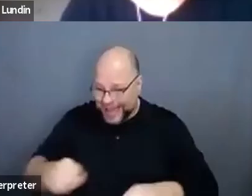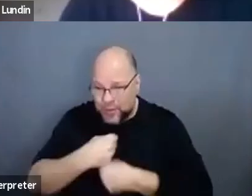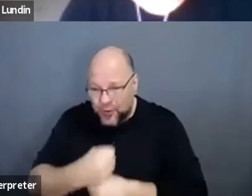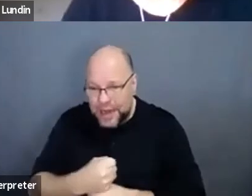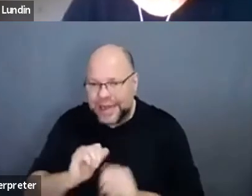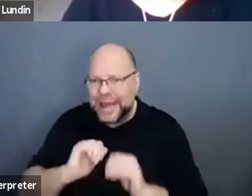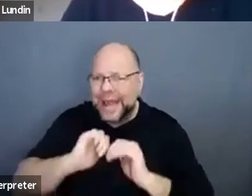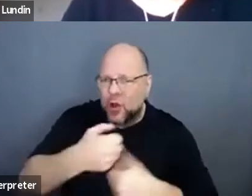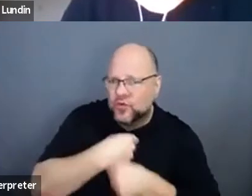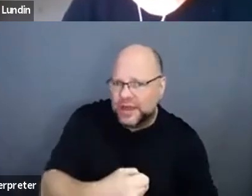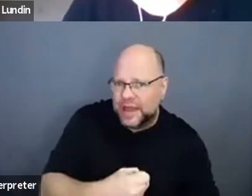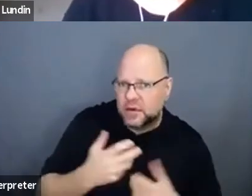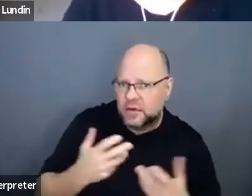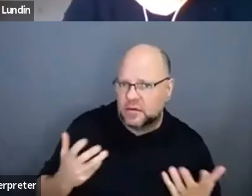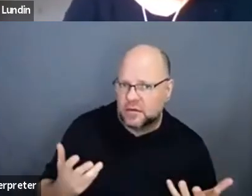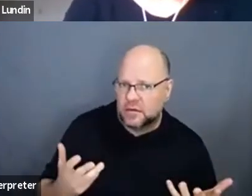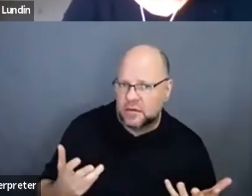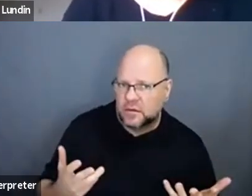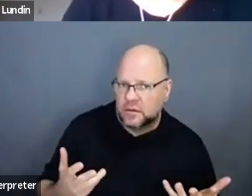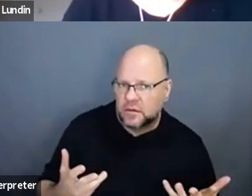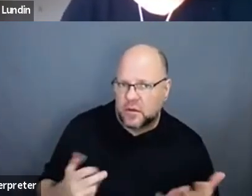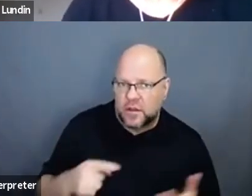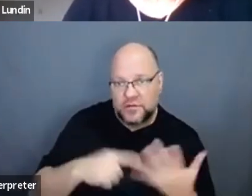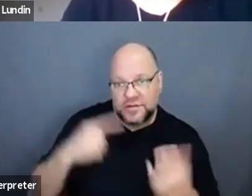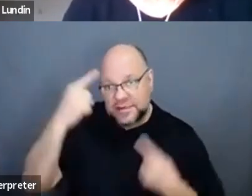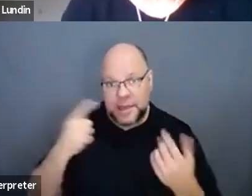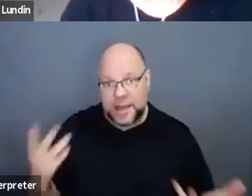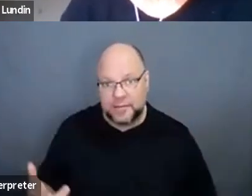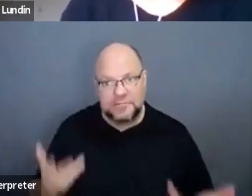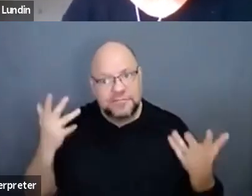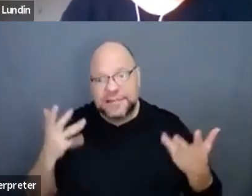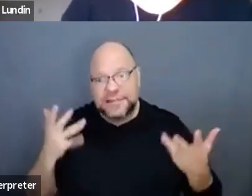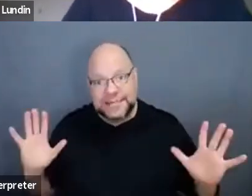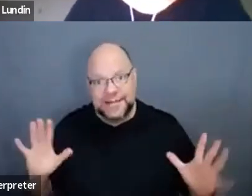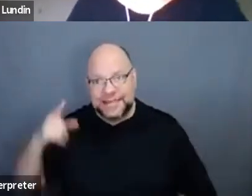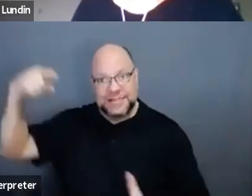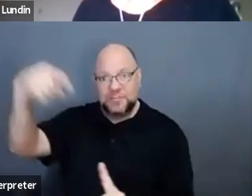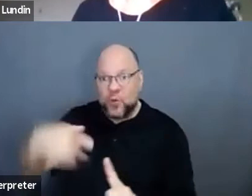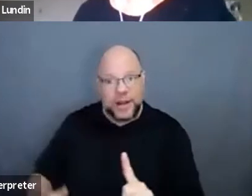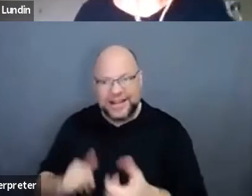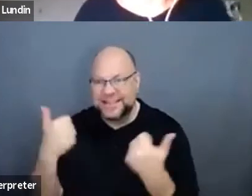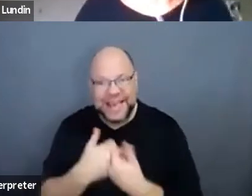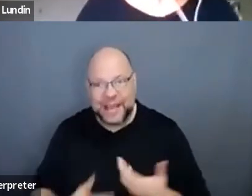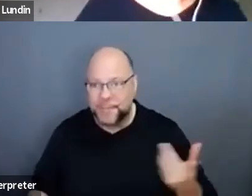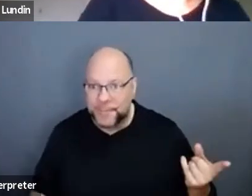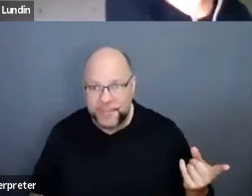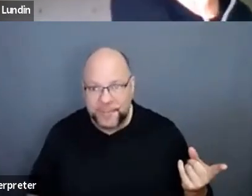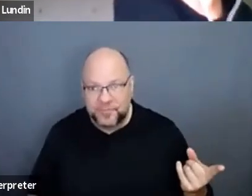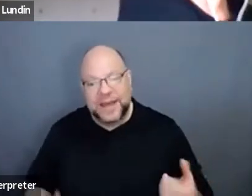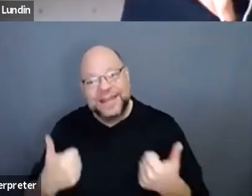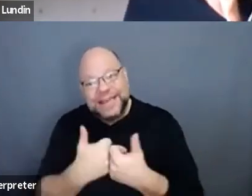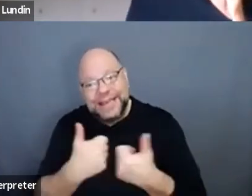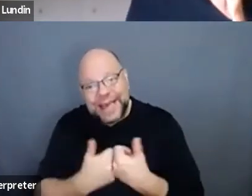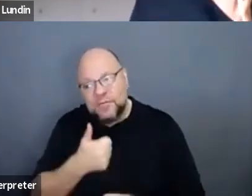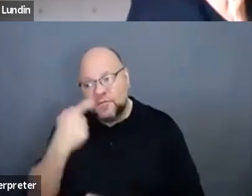better. Let me stop my thing there so we can speed down. That's it. That's the whole thing. That's the game. And the game is,